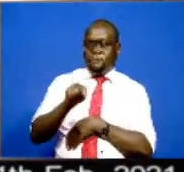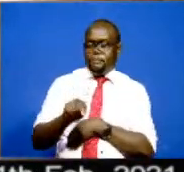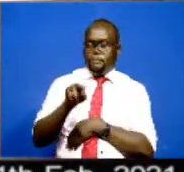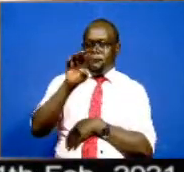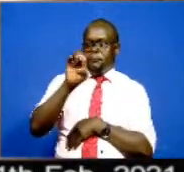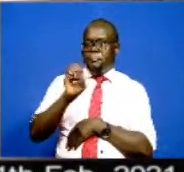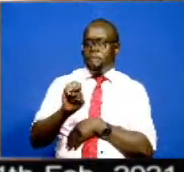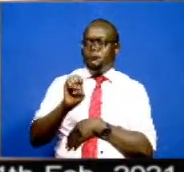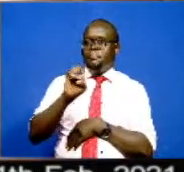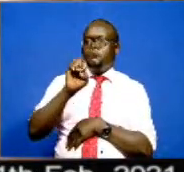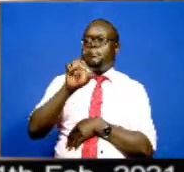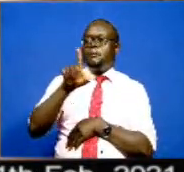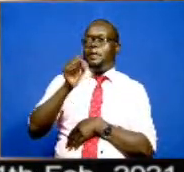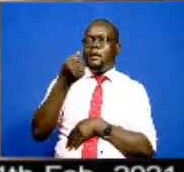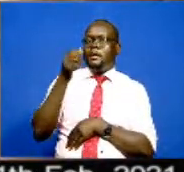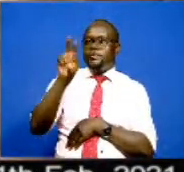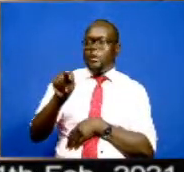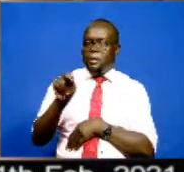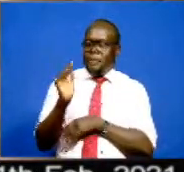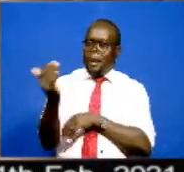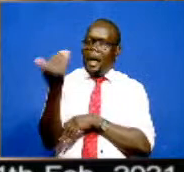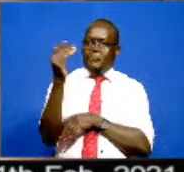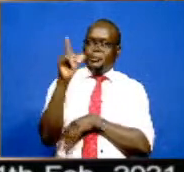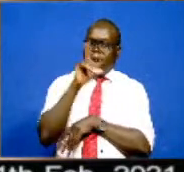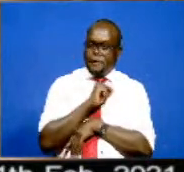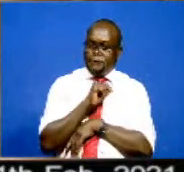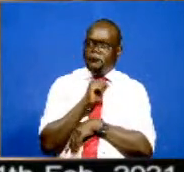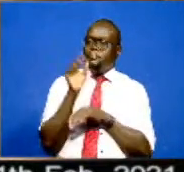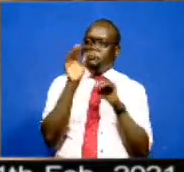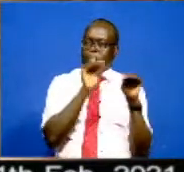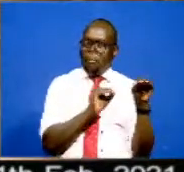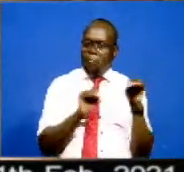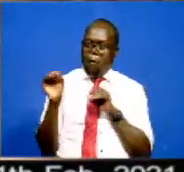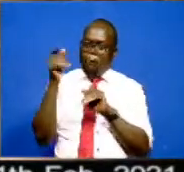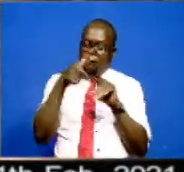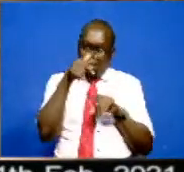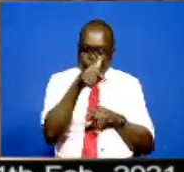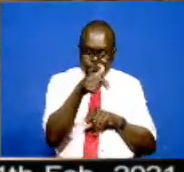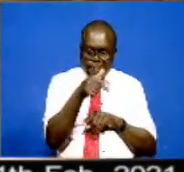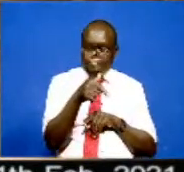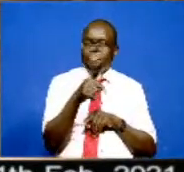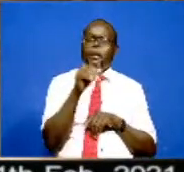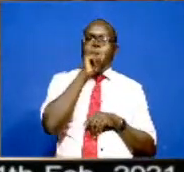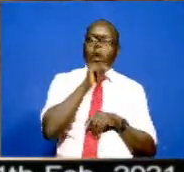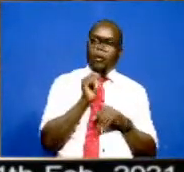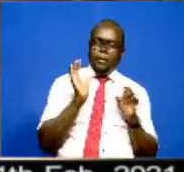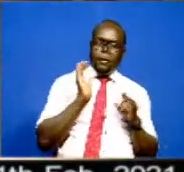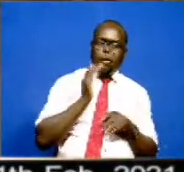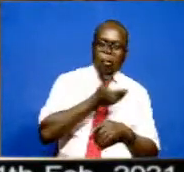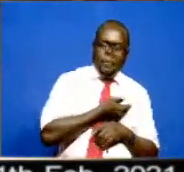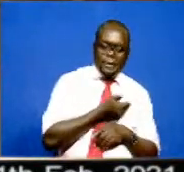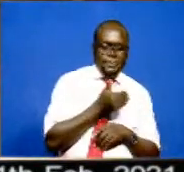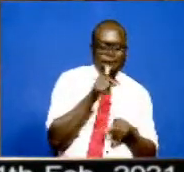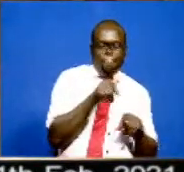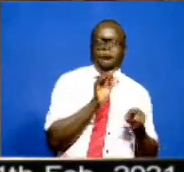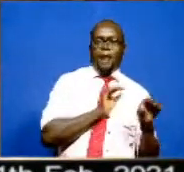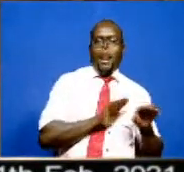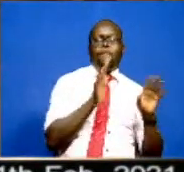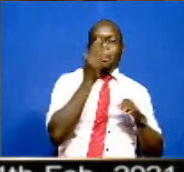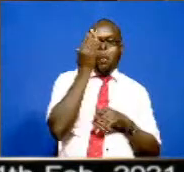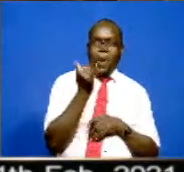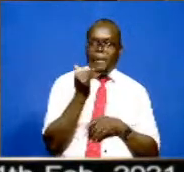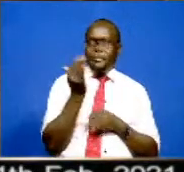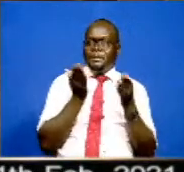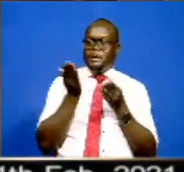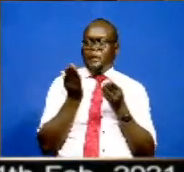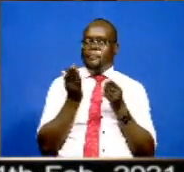request to be shifted from the committee where he was because he was serving